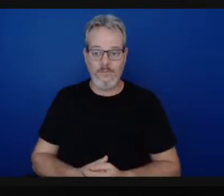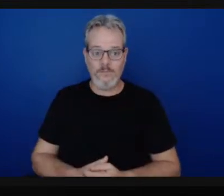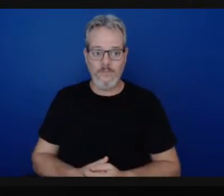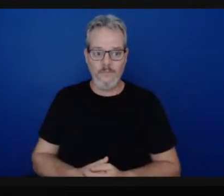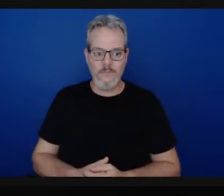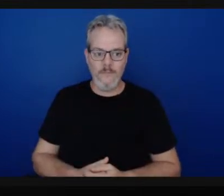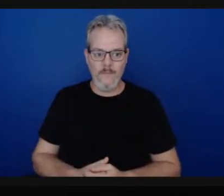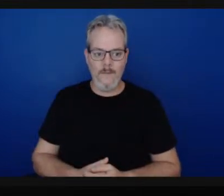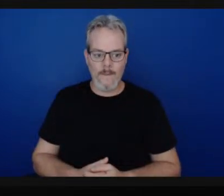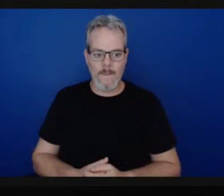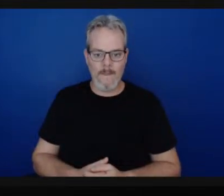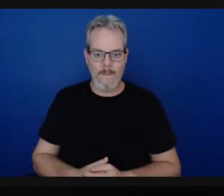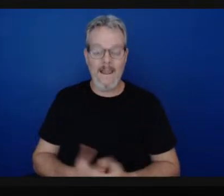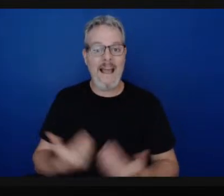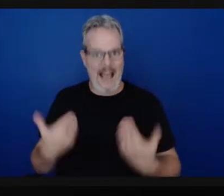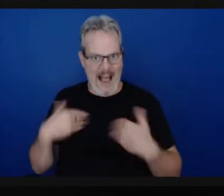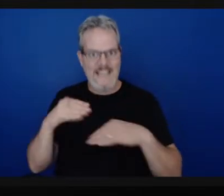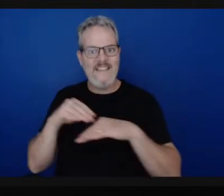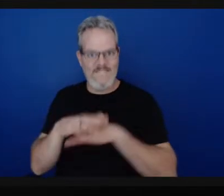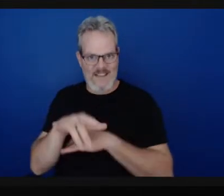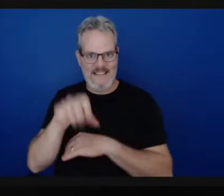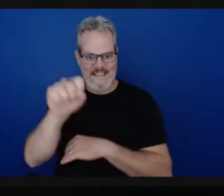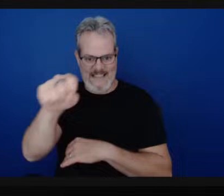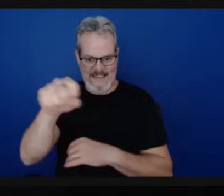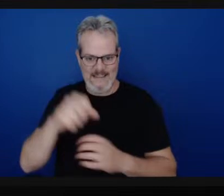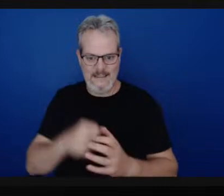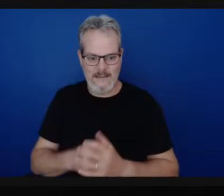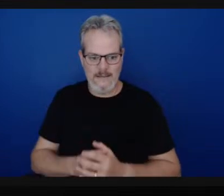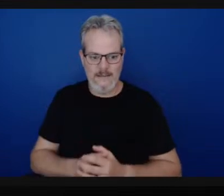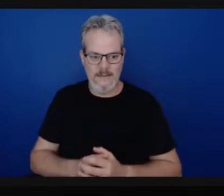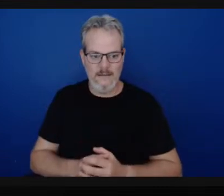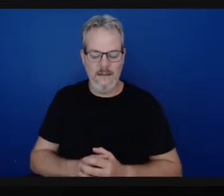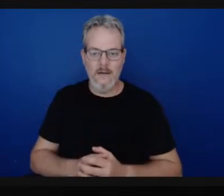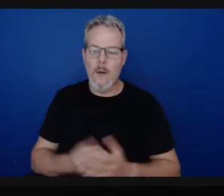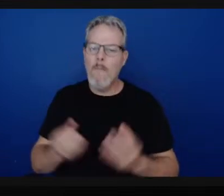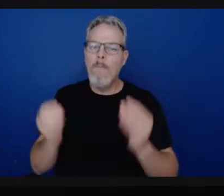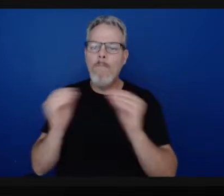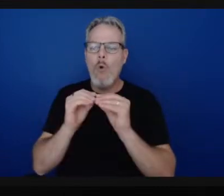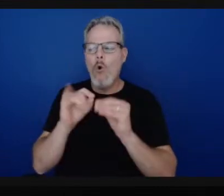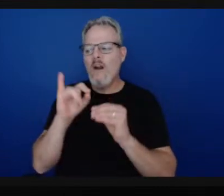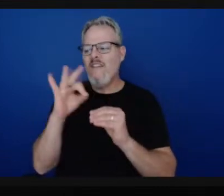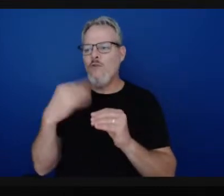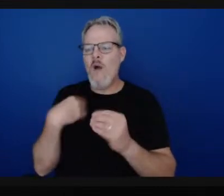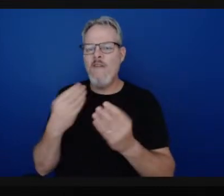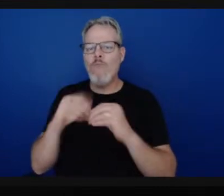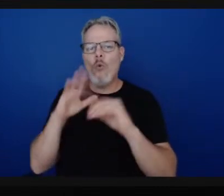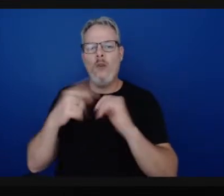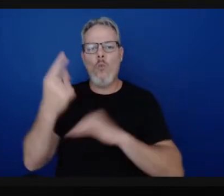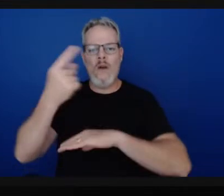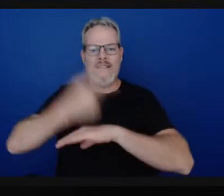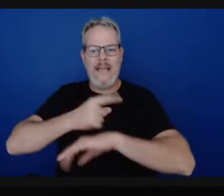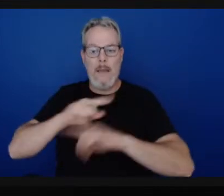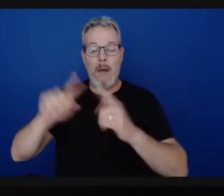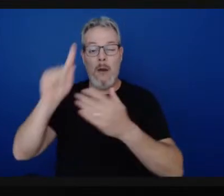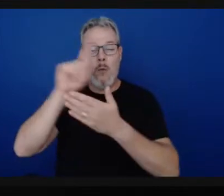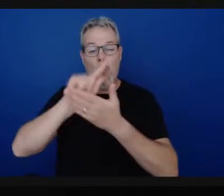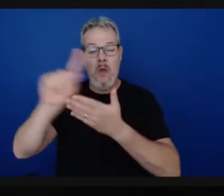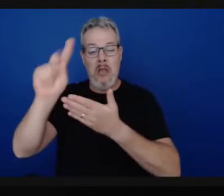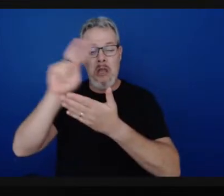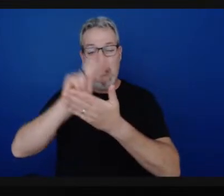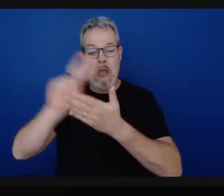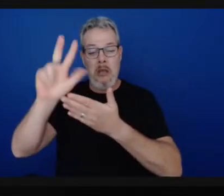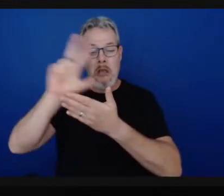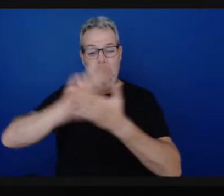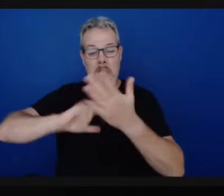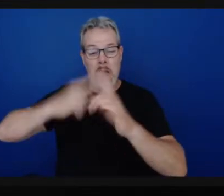Yeah, so it has an effect. right. And more so if you have more than one day, but weeks and weeks, months and months, then